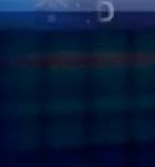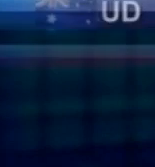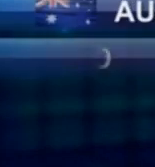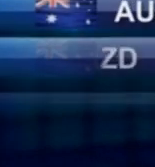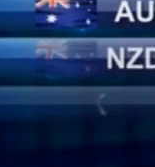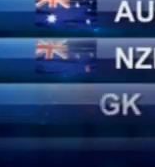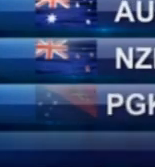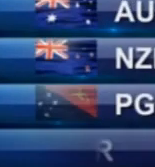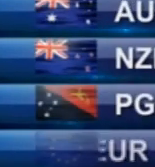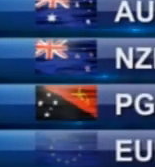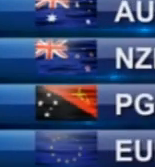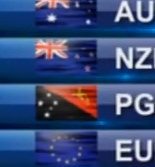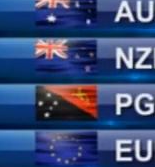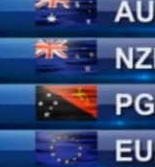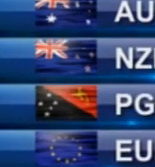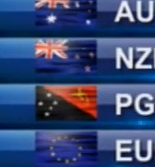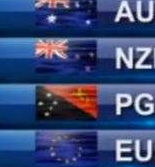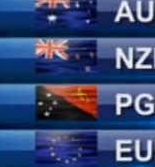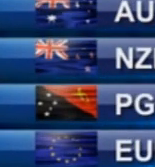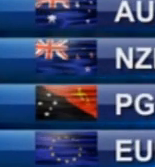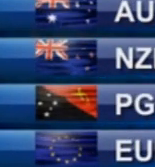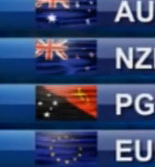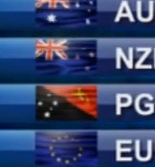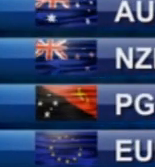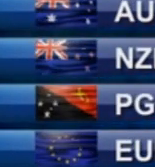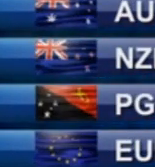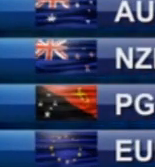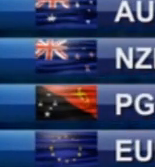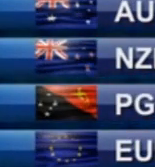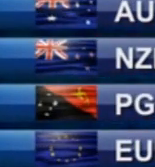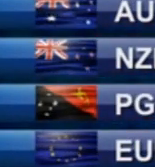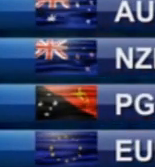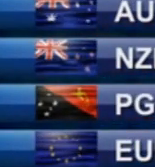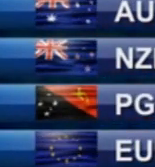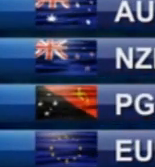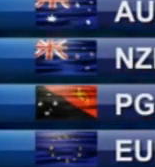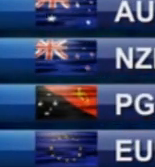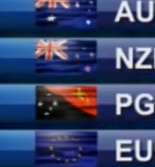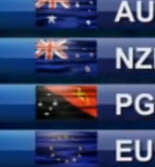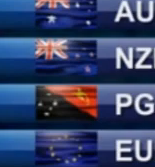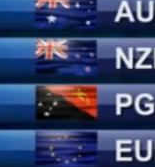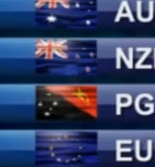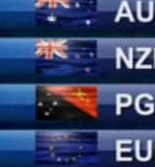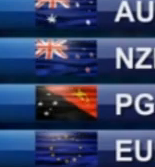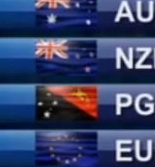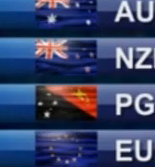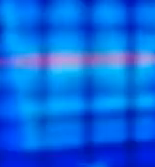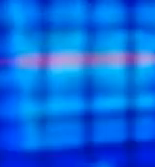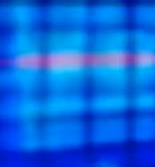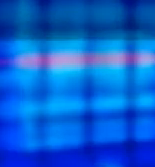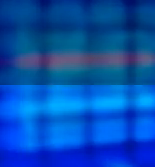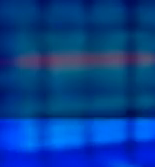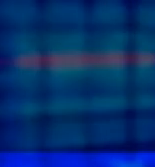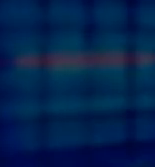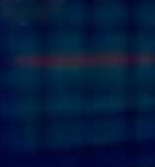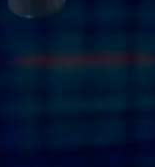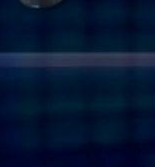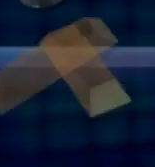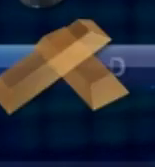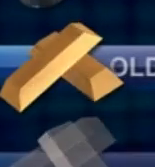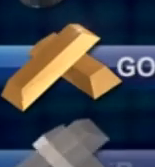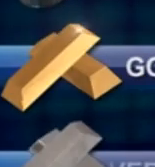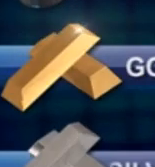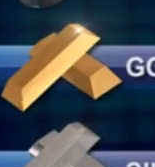this morning. A mixed day for our currency. It slipped against the Chinese yuan, US dollar, the kina and the yen. Commodity prices were down